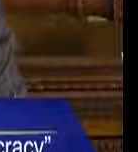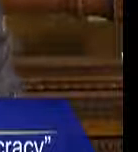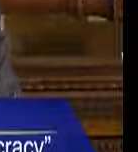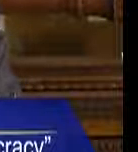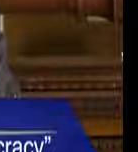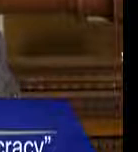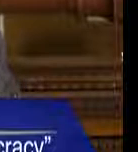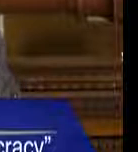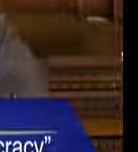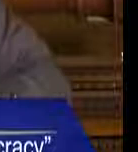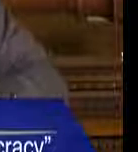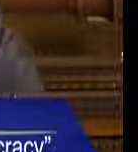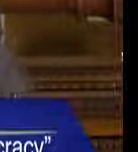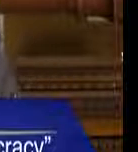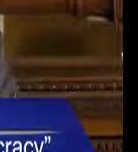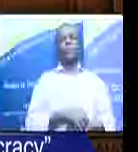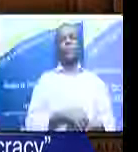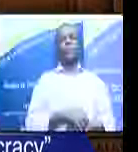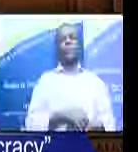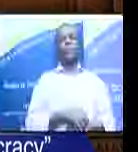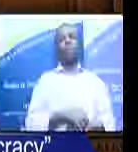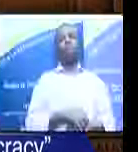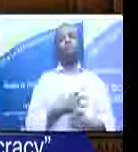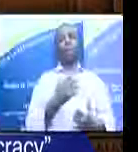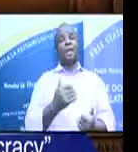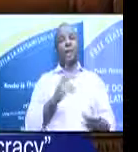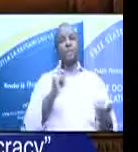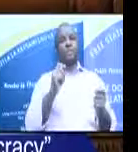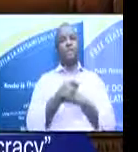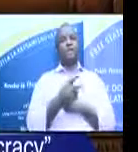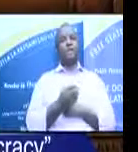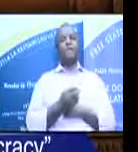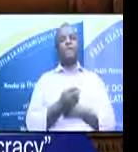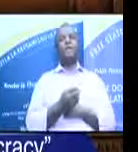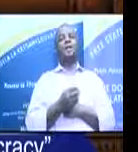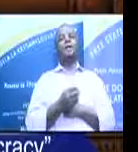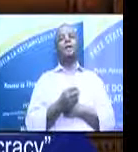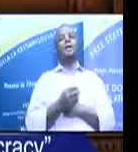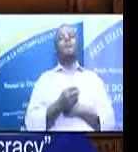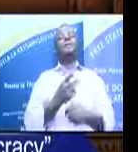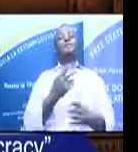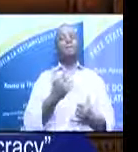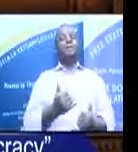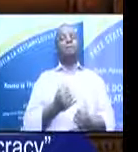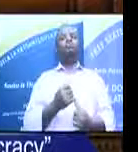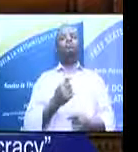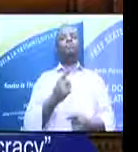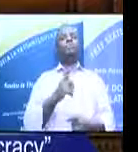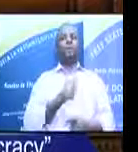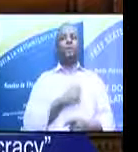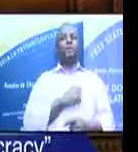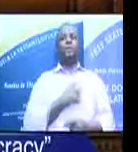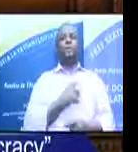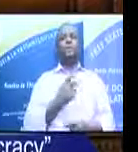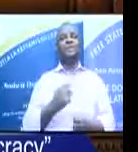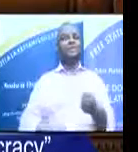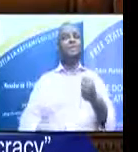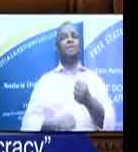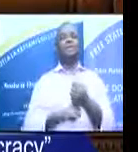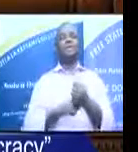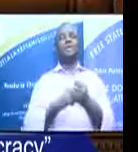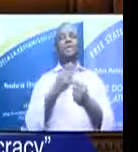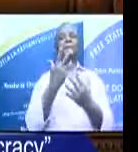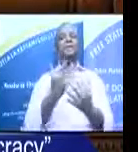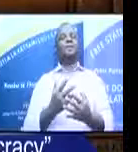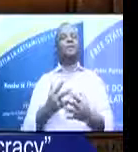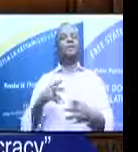by those policies. Now, you are somersaulting. The reality remains, you don't support the entirety of all these budget